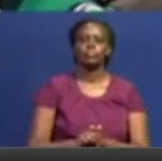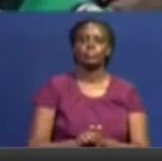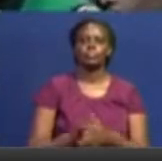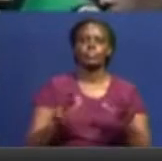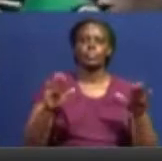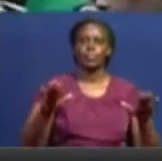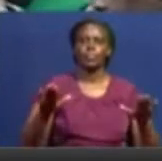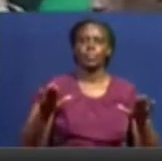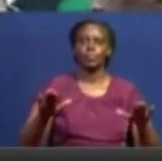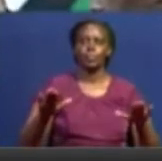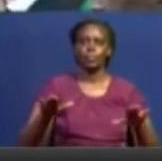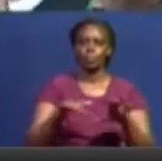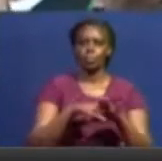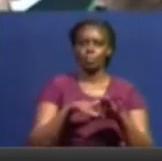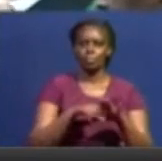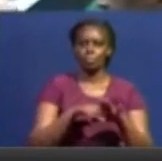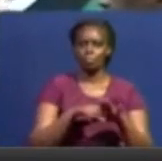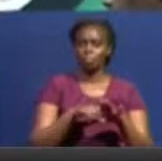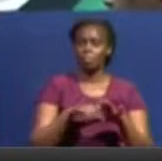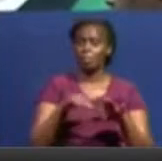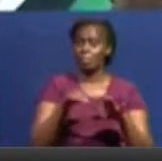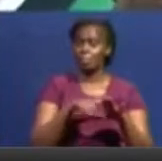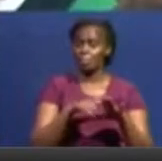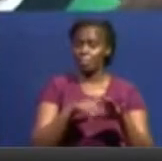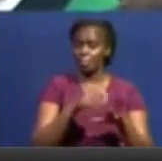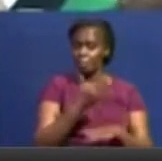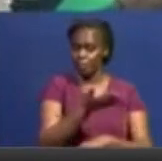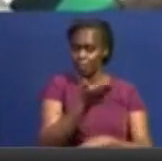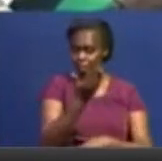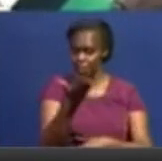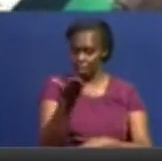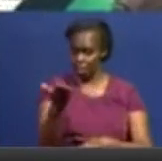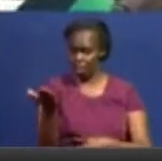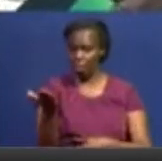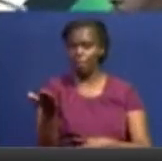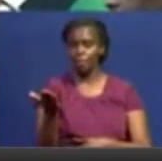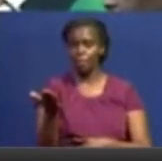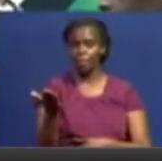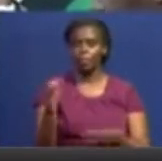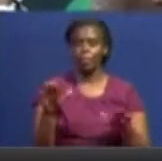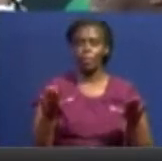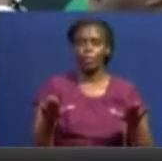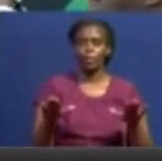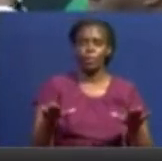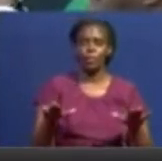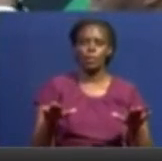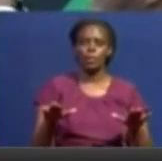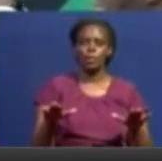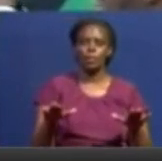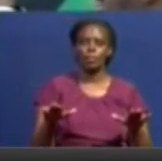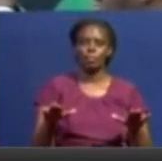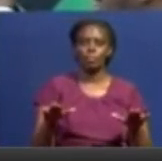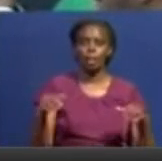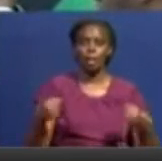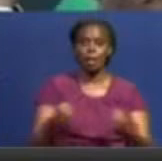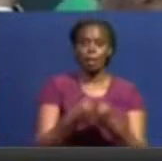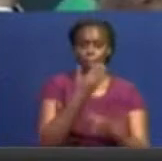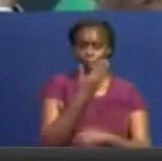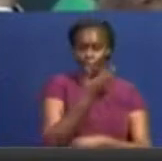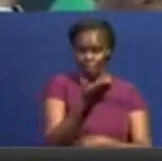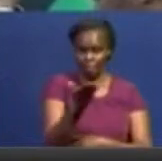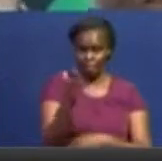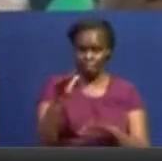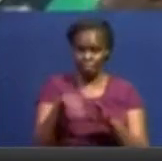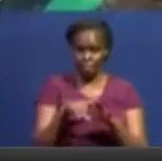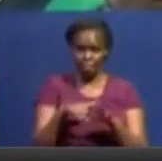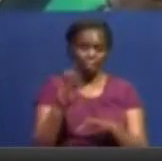Yeah. Order, members. Is there any member who has order Kiborek? Order. Is there any member who